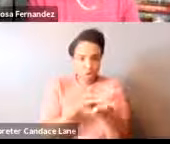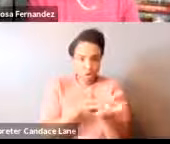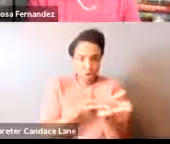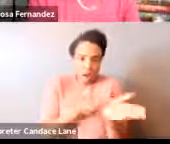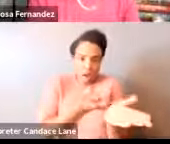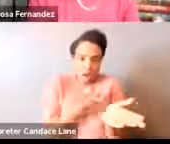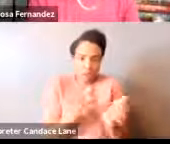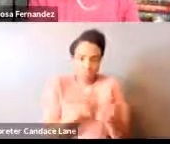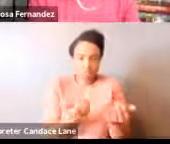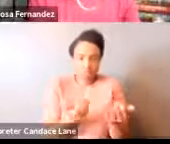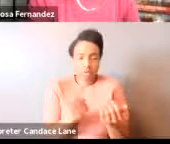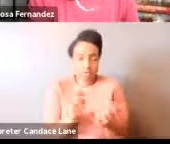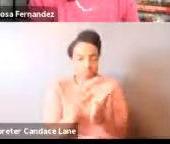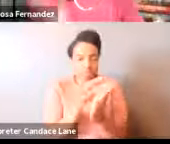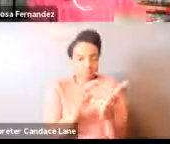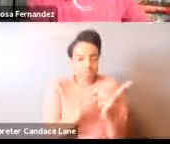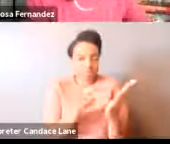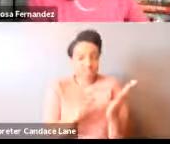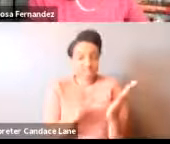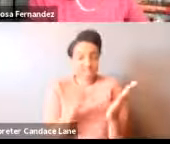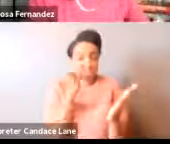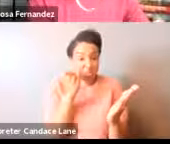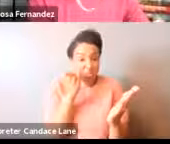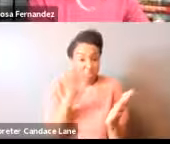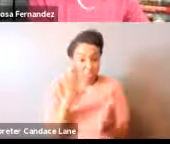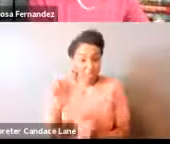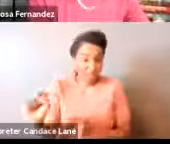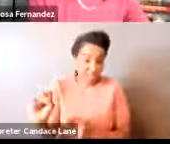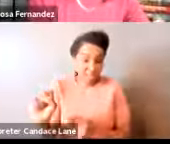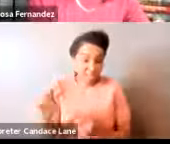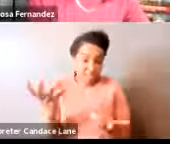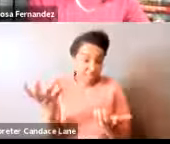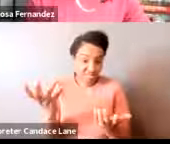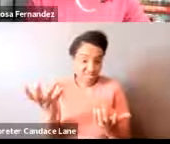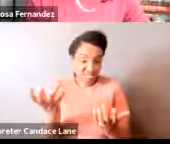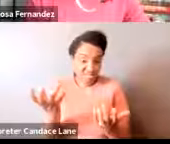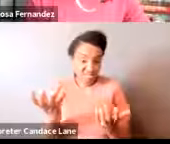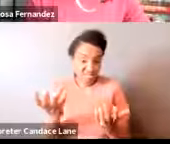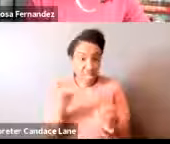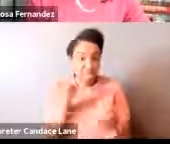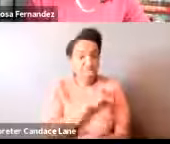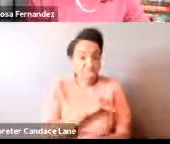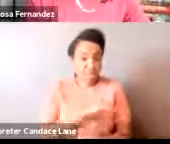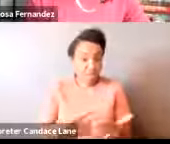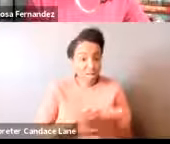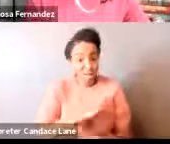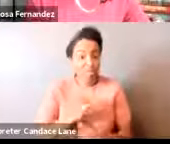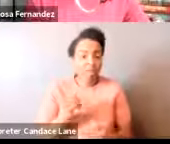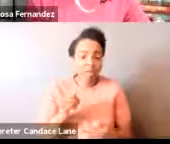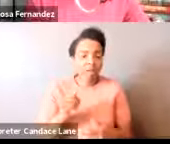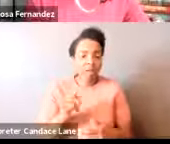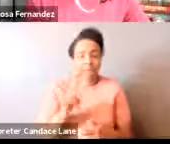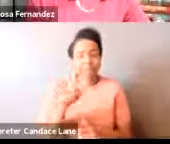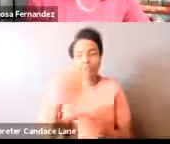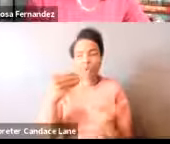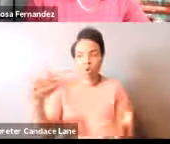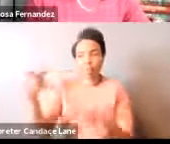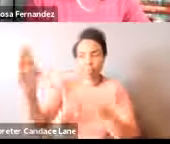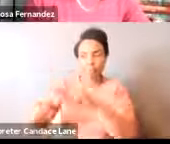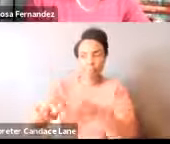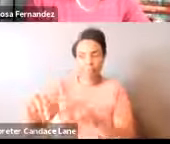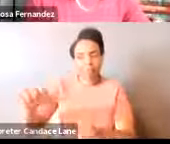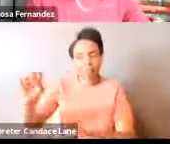and if you were BSing, he'd make you sit down. And then also in that year, there was an